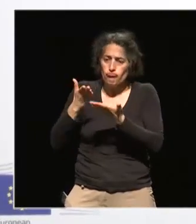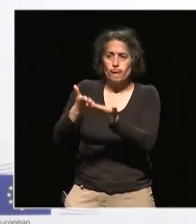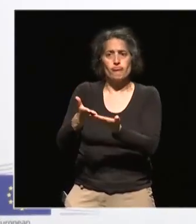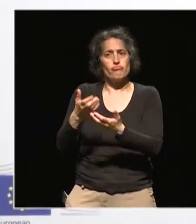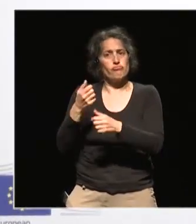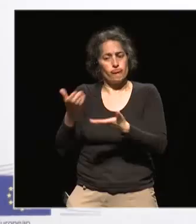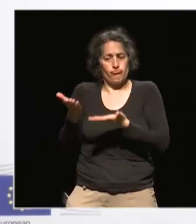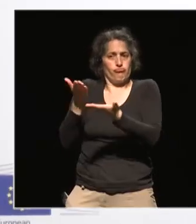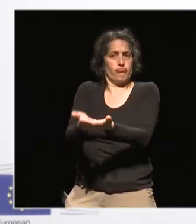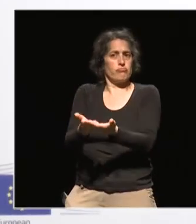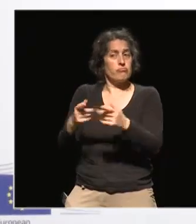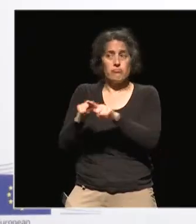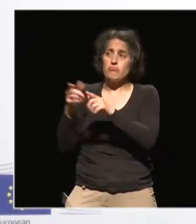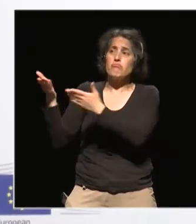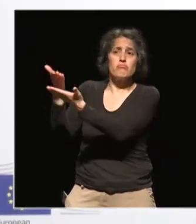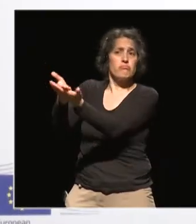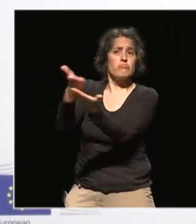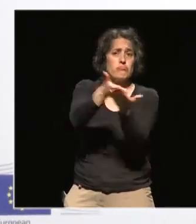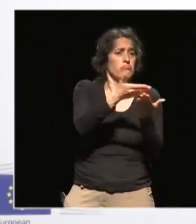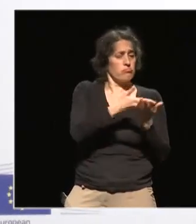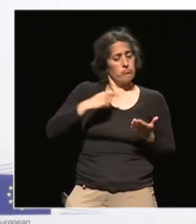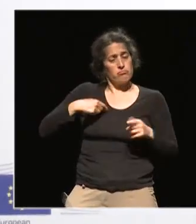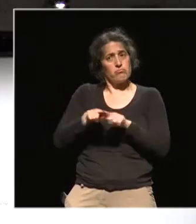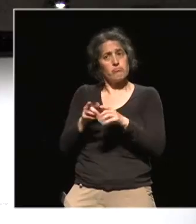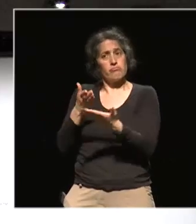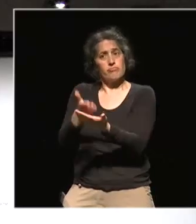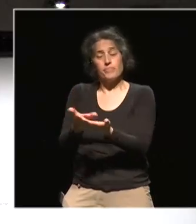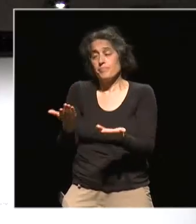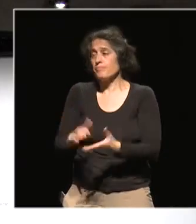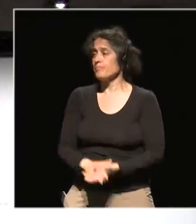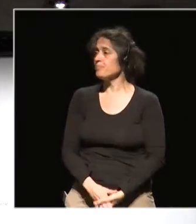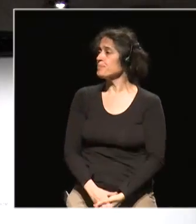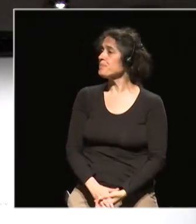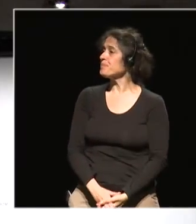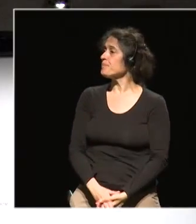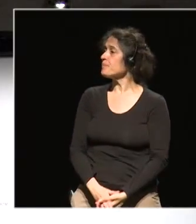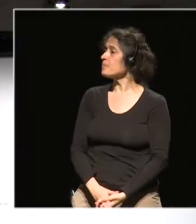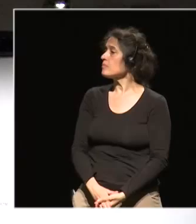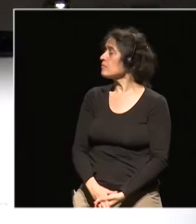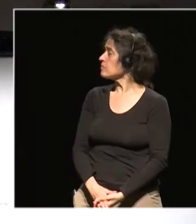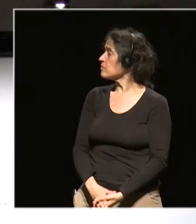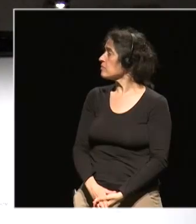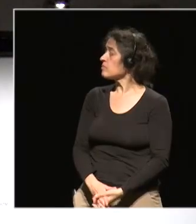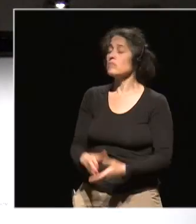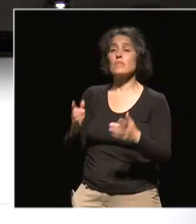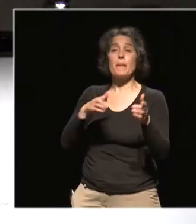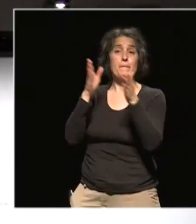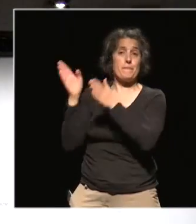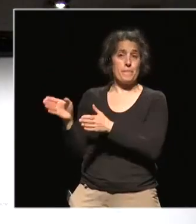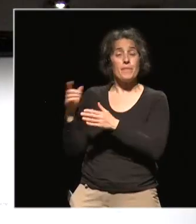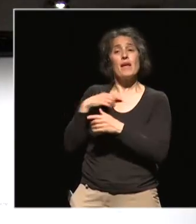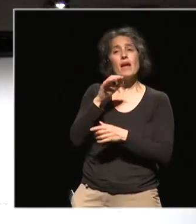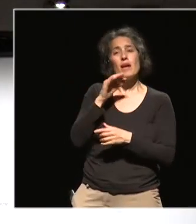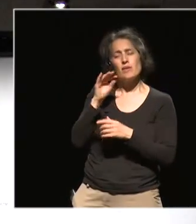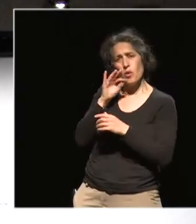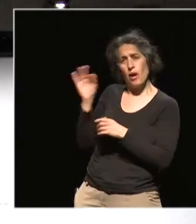activist, you're one of the polar bears. And the question is, what are the blockages you face in making that? I mean, it seems so obvious that